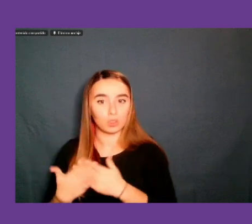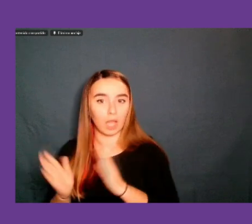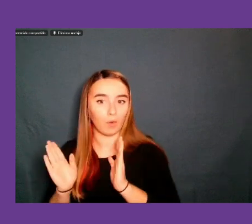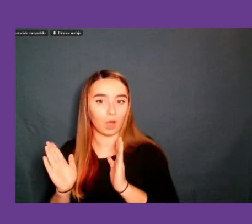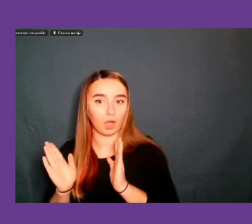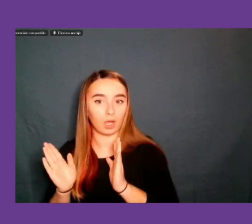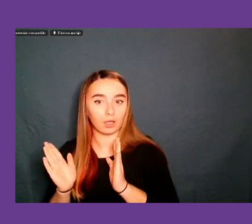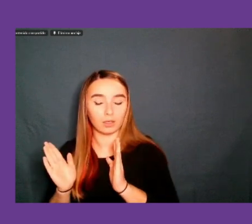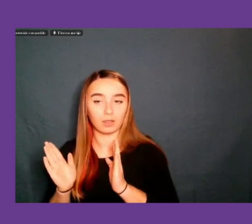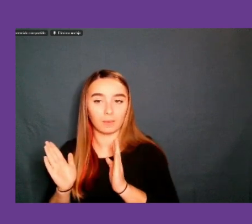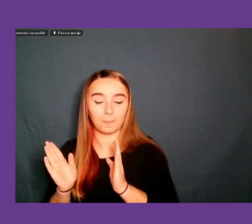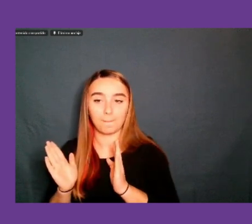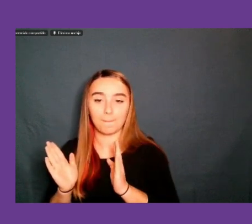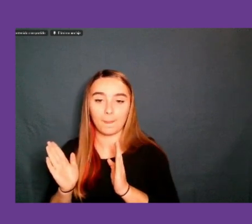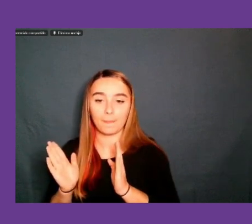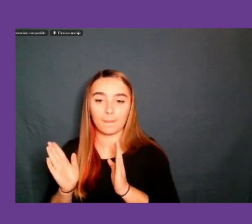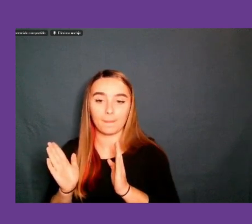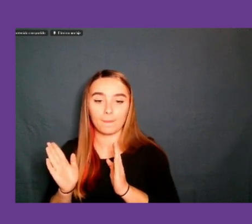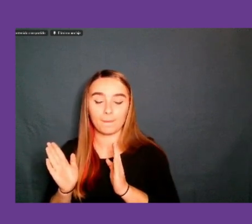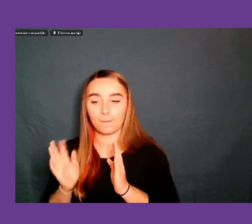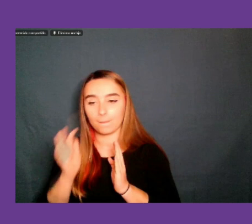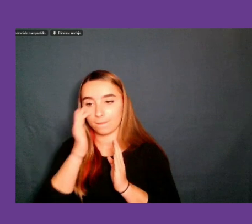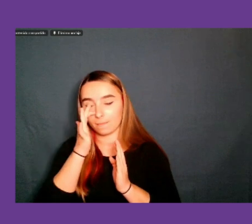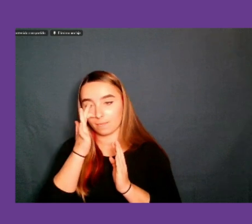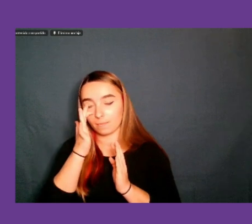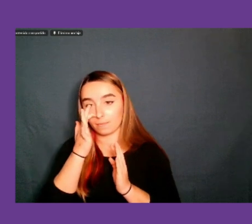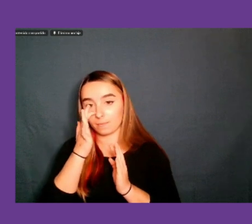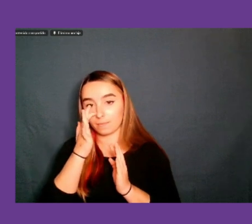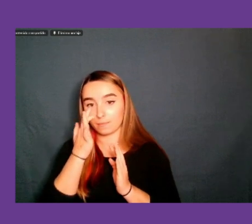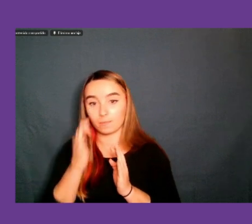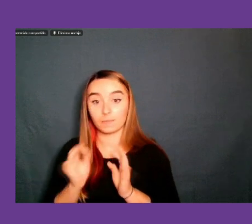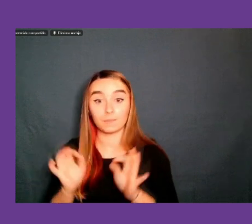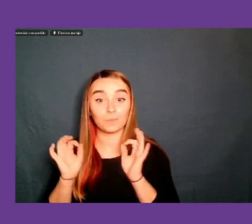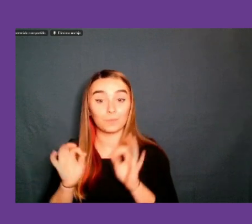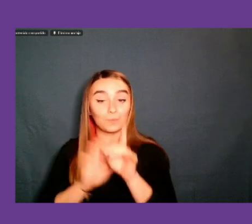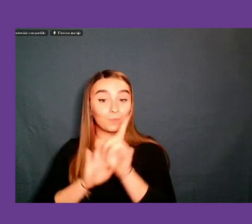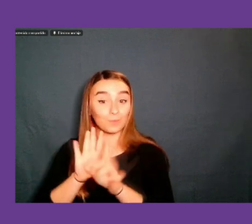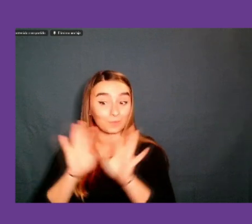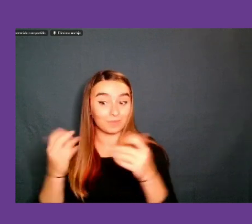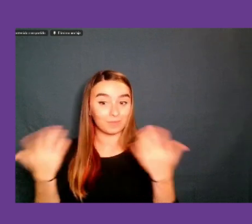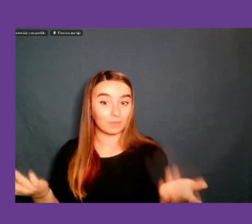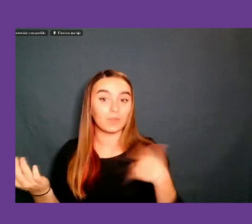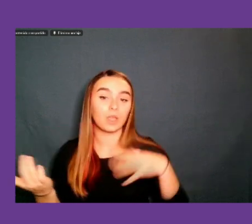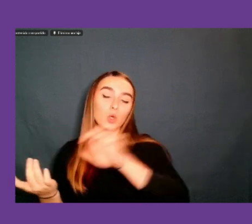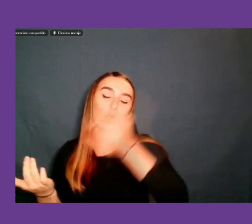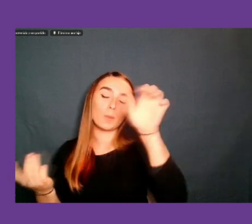you, regarding the specific regulation, and in this case, the European Accessibility Act,